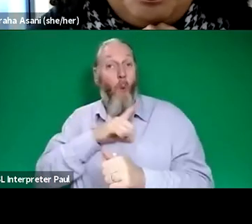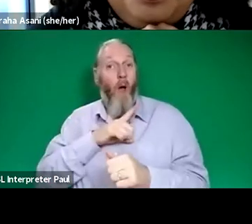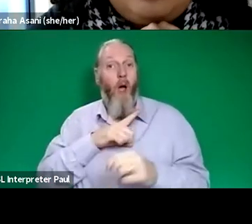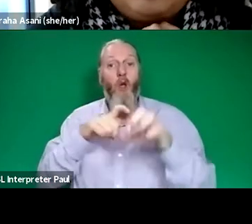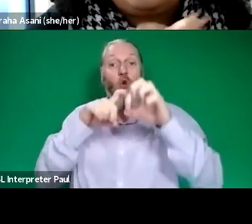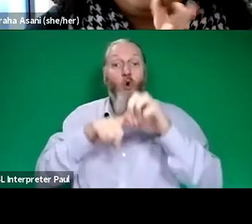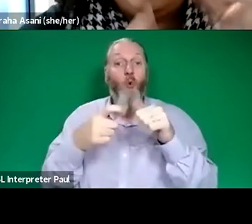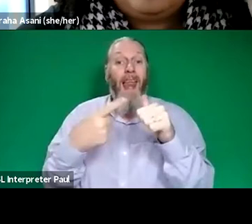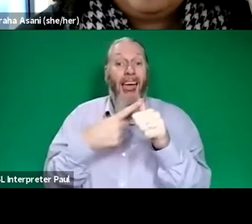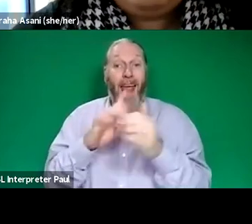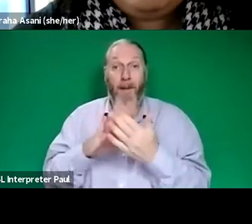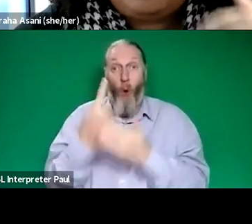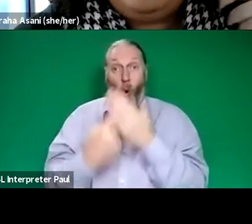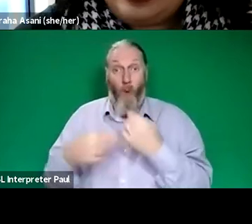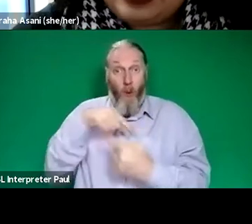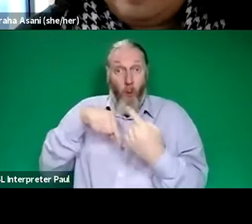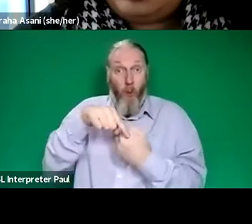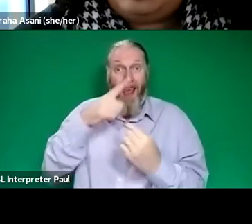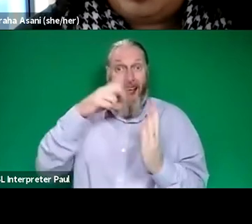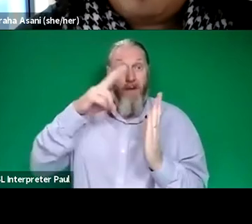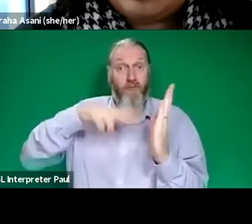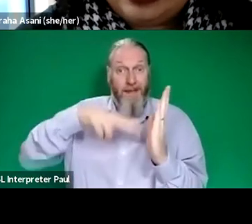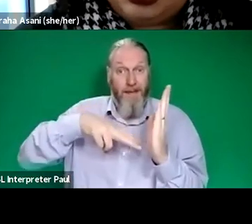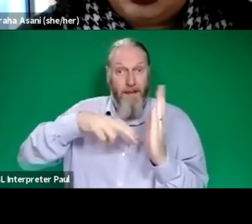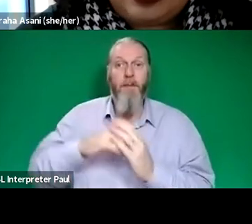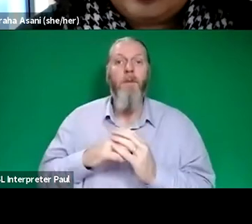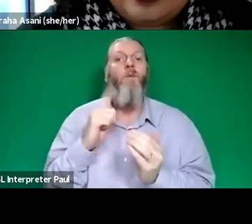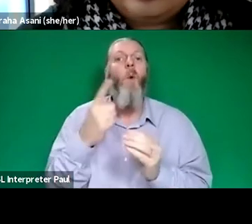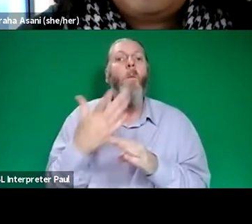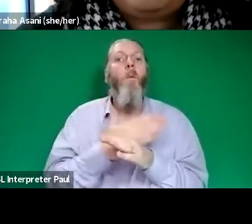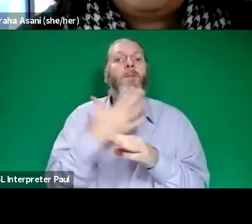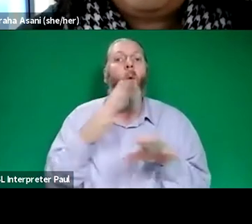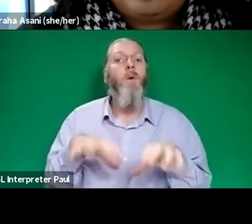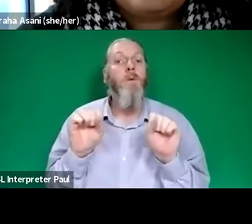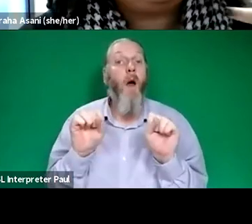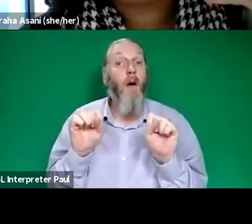panel. So before we dive into the conversation,